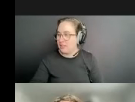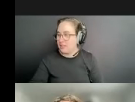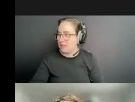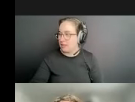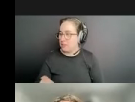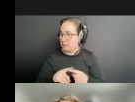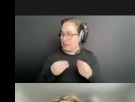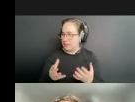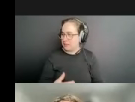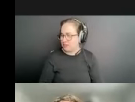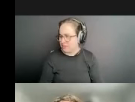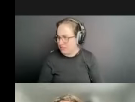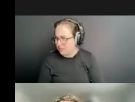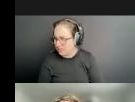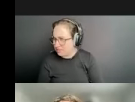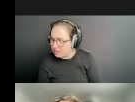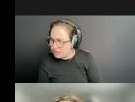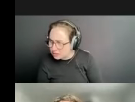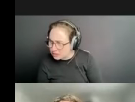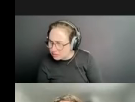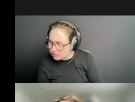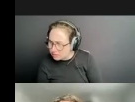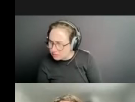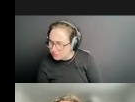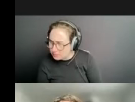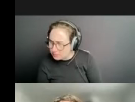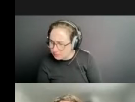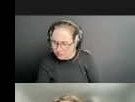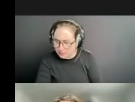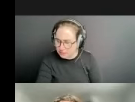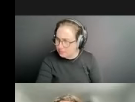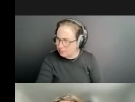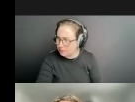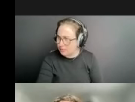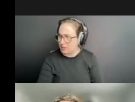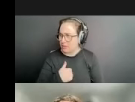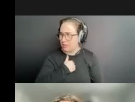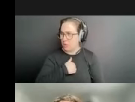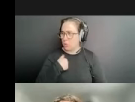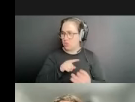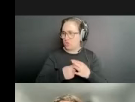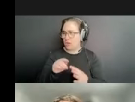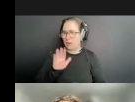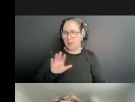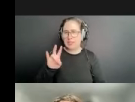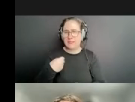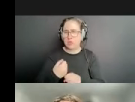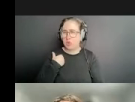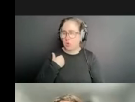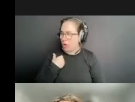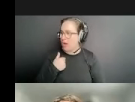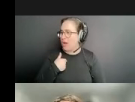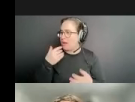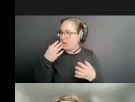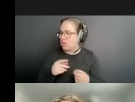little. I still have my negative. So, probably started maybe about 7 years ago, I decided to